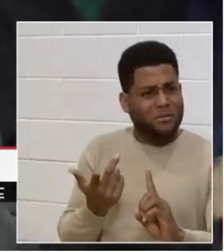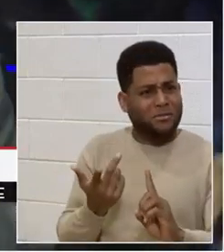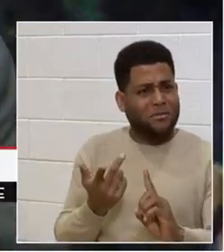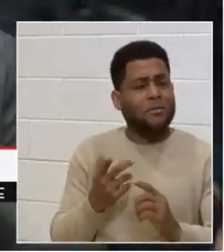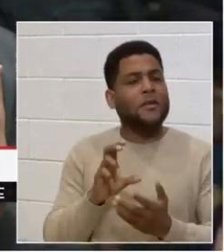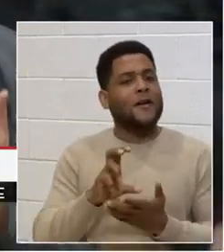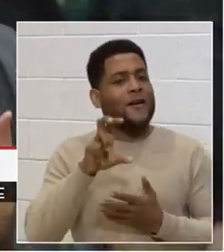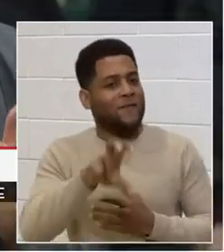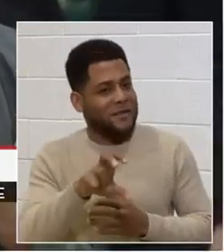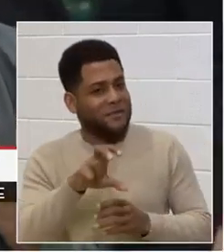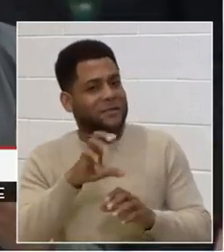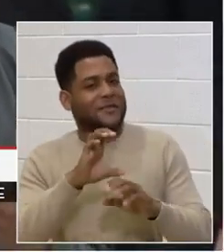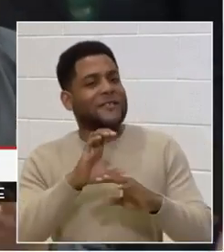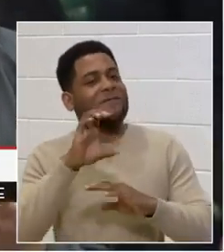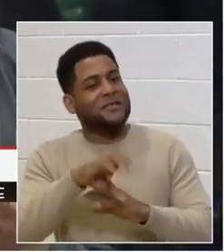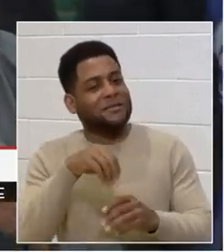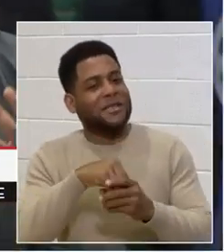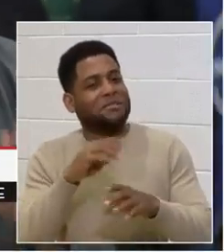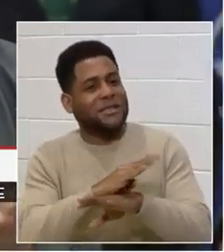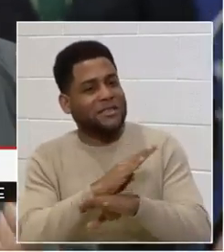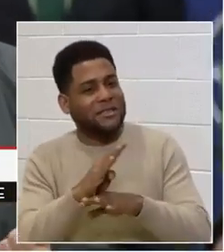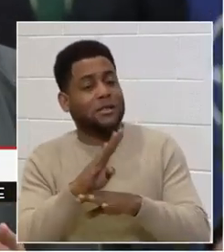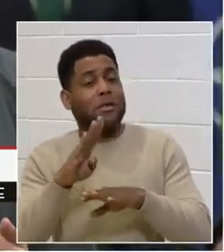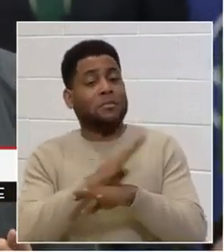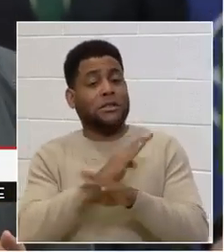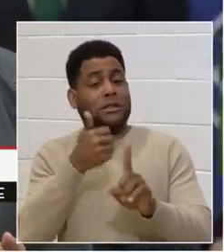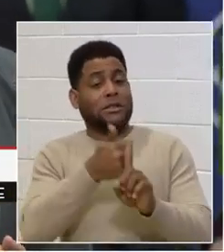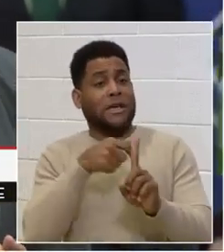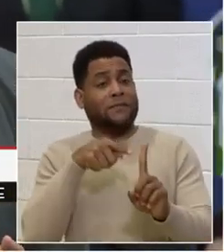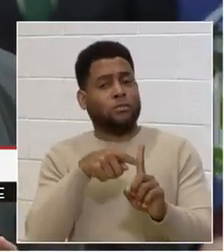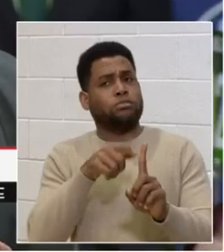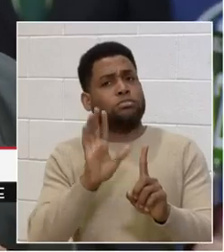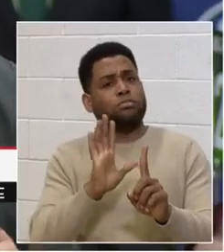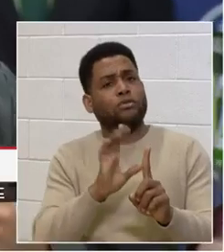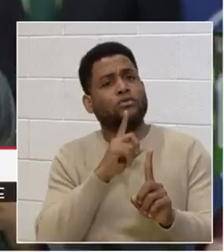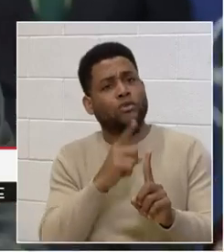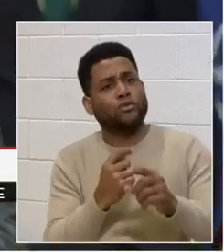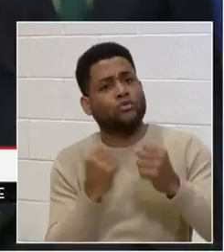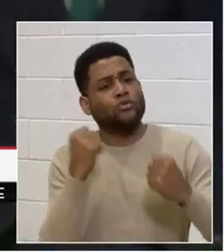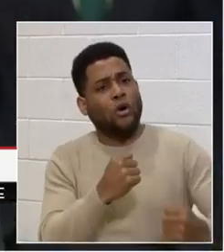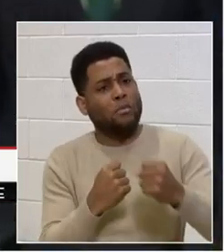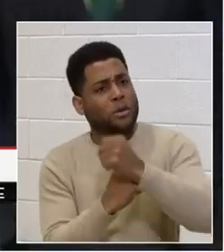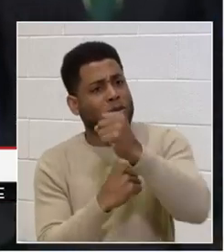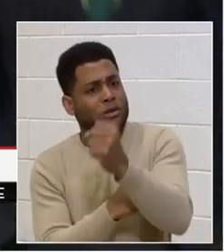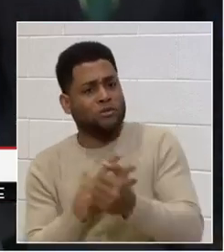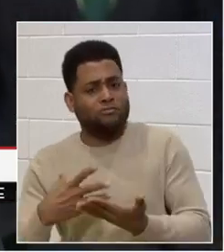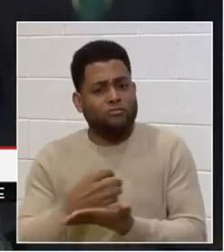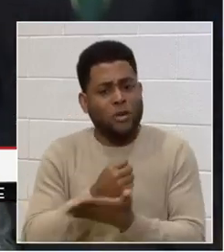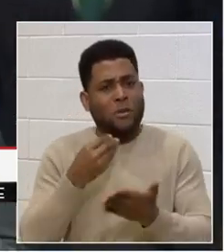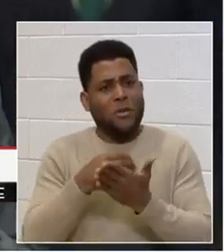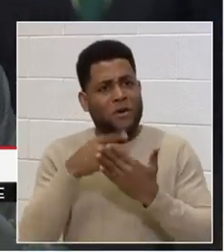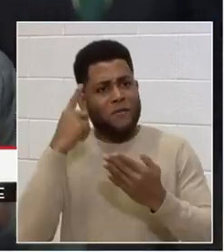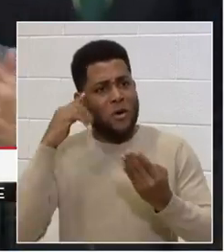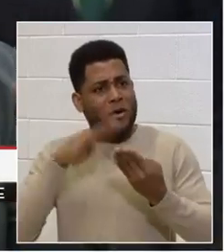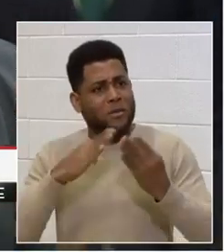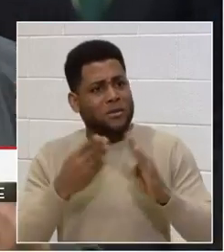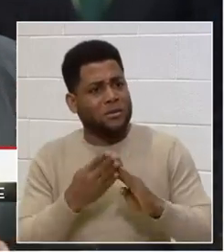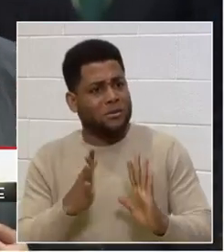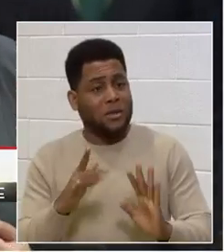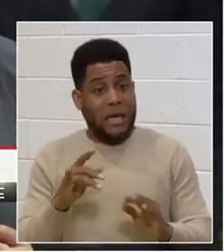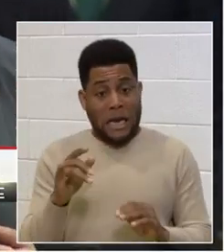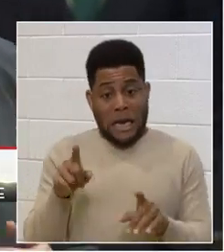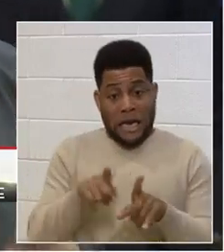businesses are a major foundation of how we generate revenue for the city. So that, as Mayor Bowser said, we